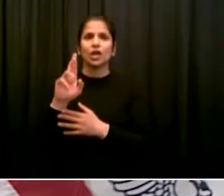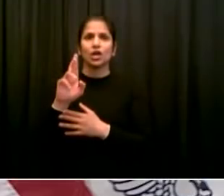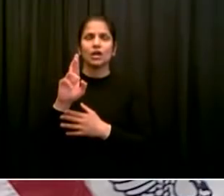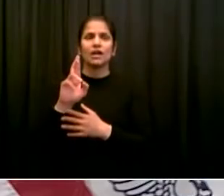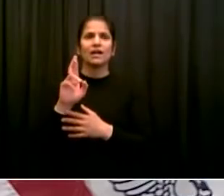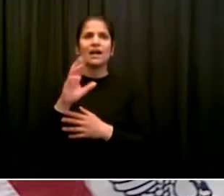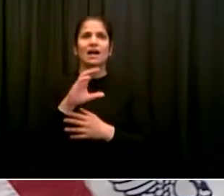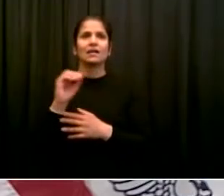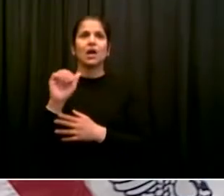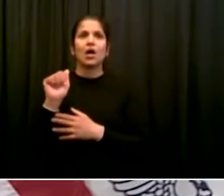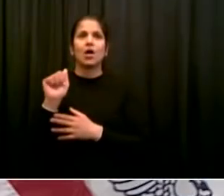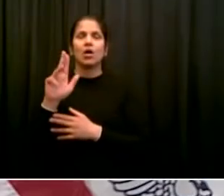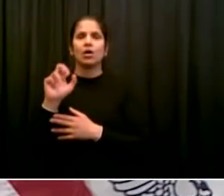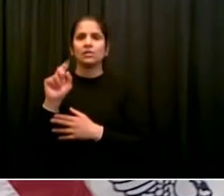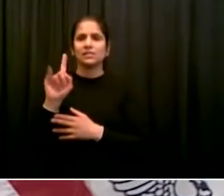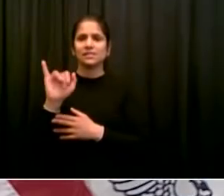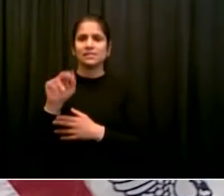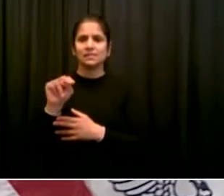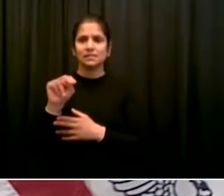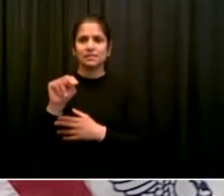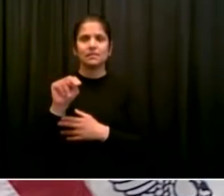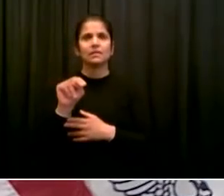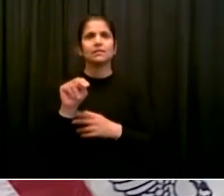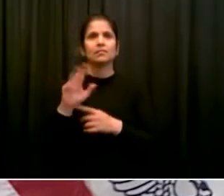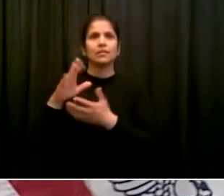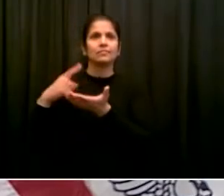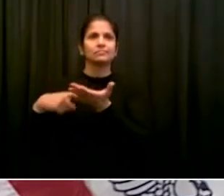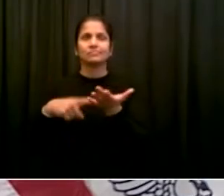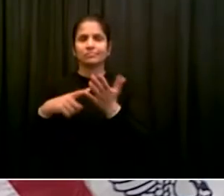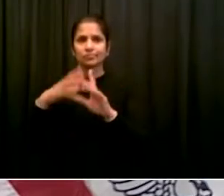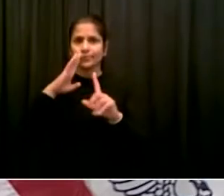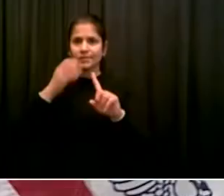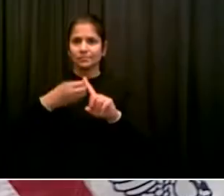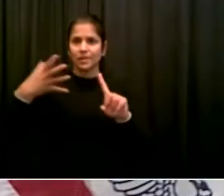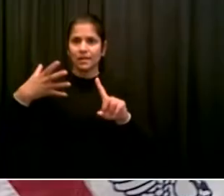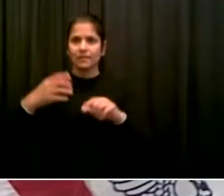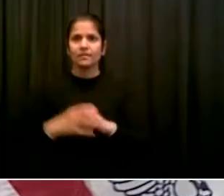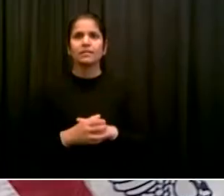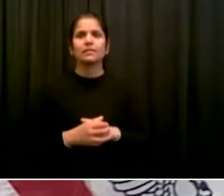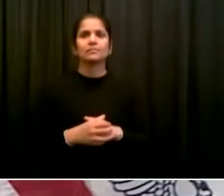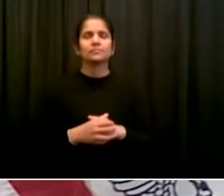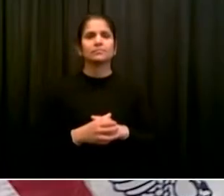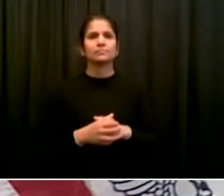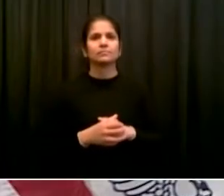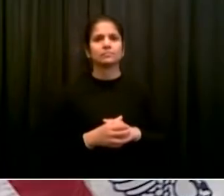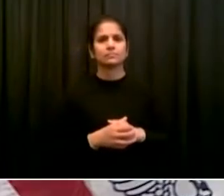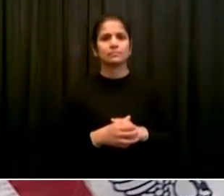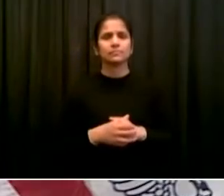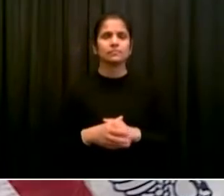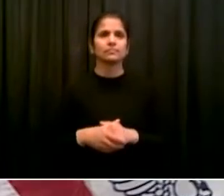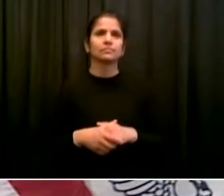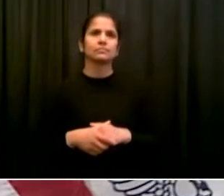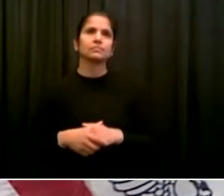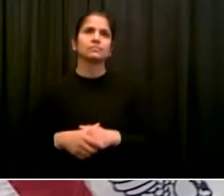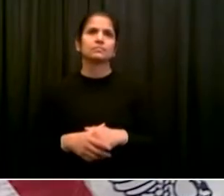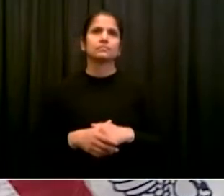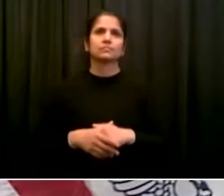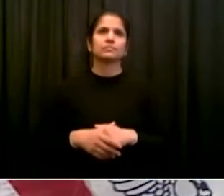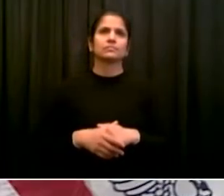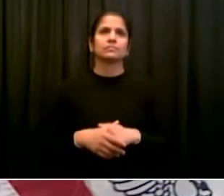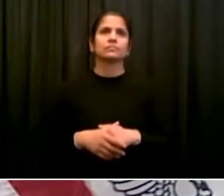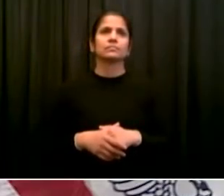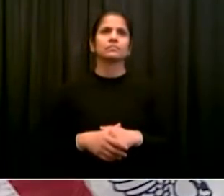life and work to this fundamental question. But Michael, what I'd say is this. Some of what we've been doing over these last 7